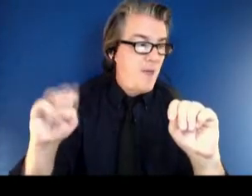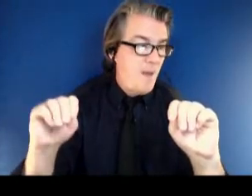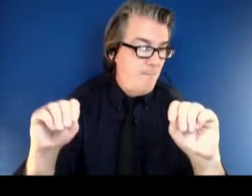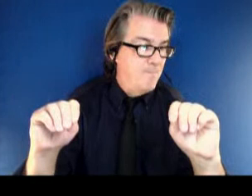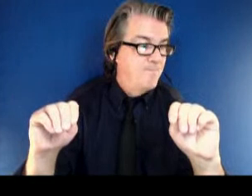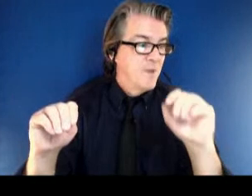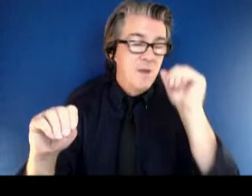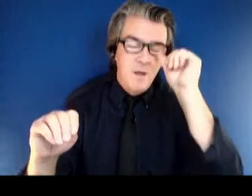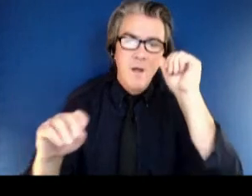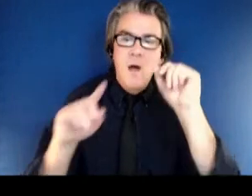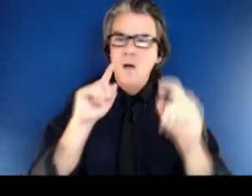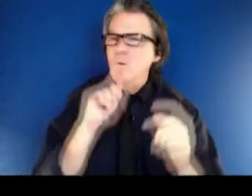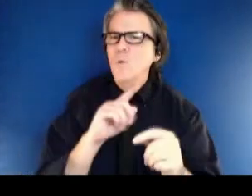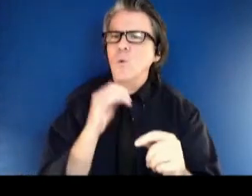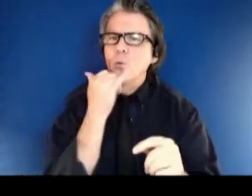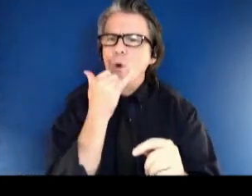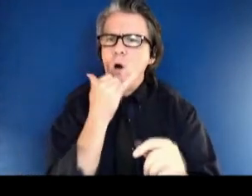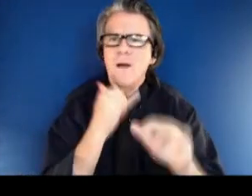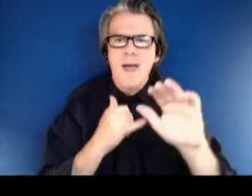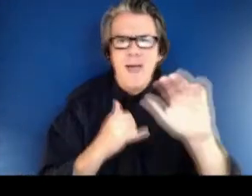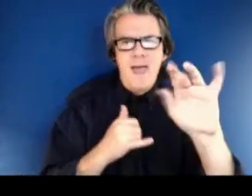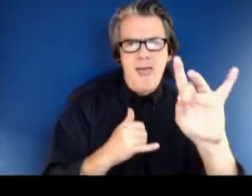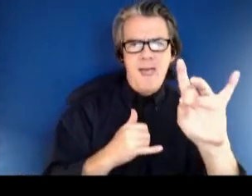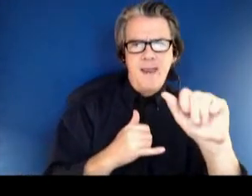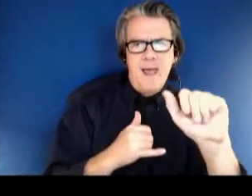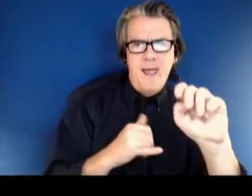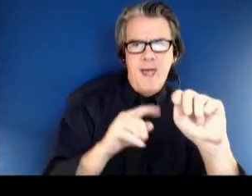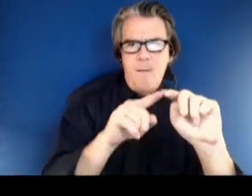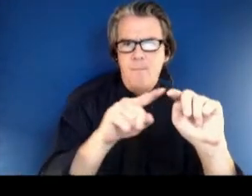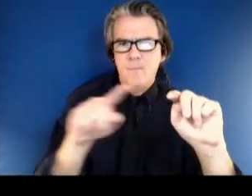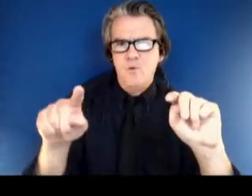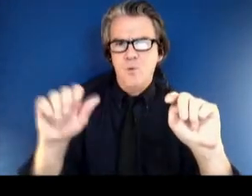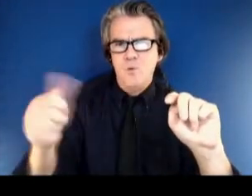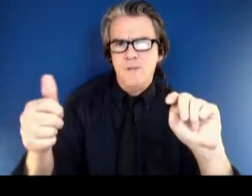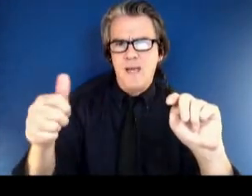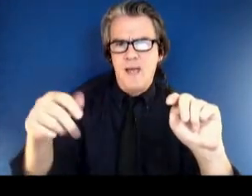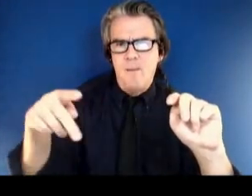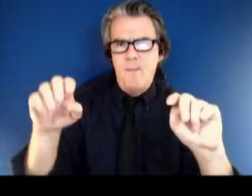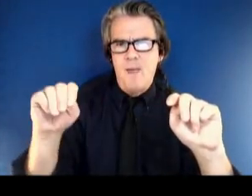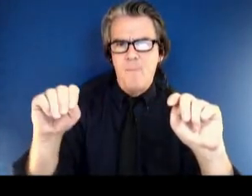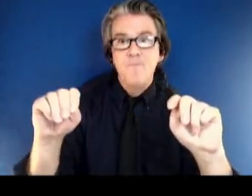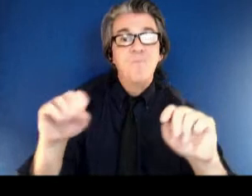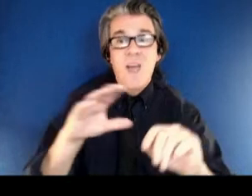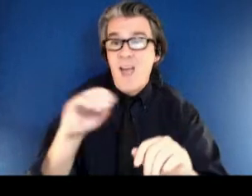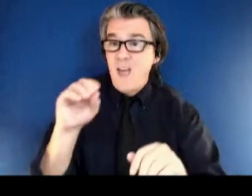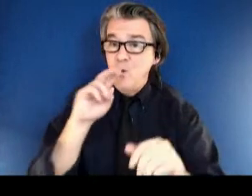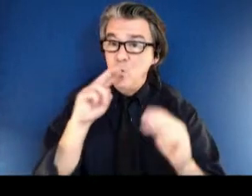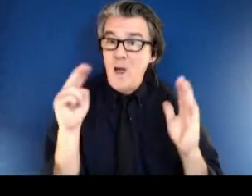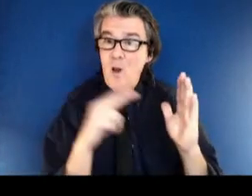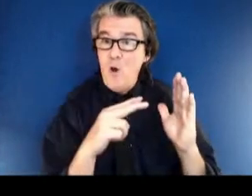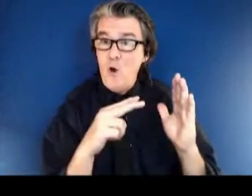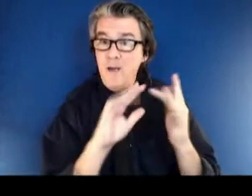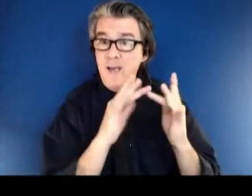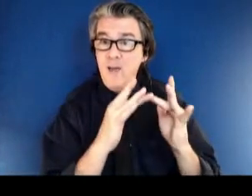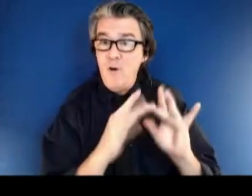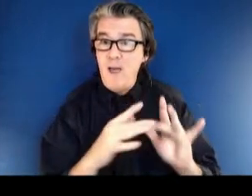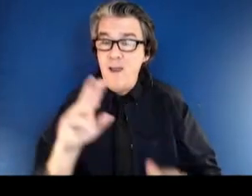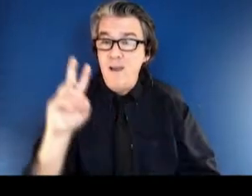restored. The best place to go and find information about our community resource centers is